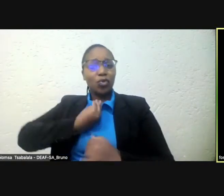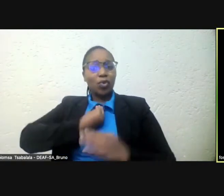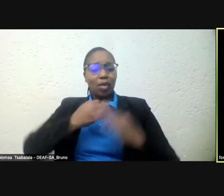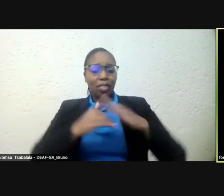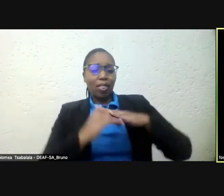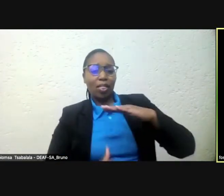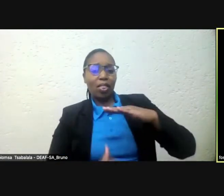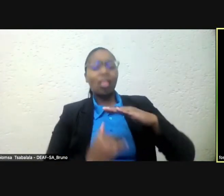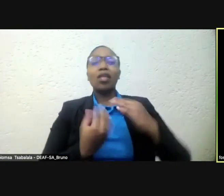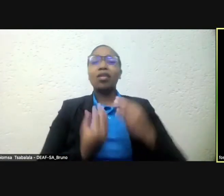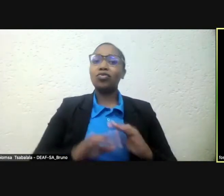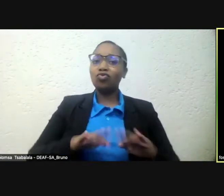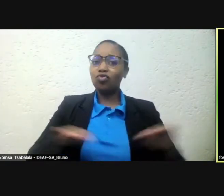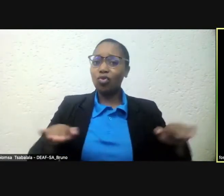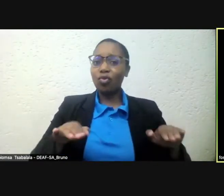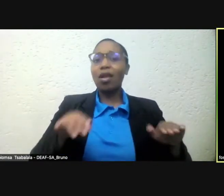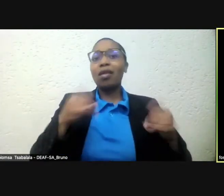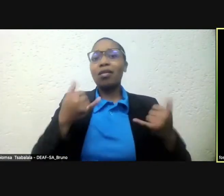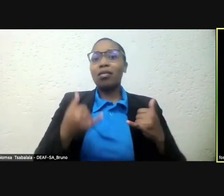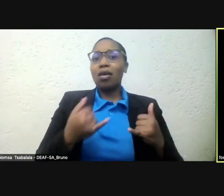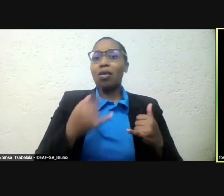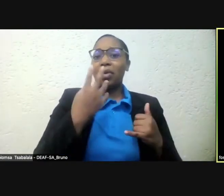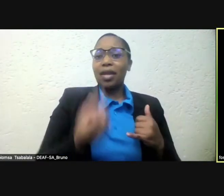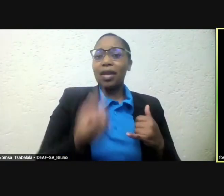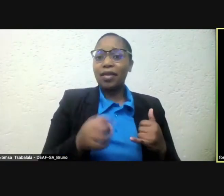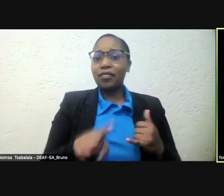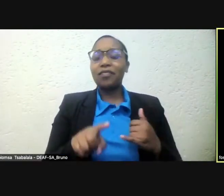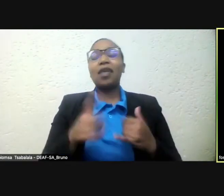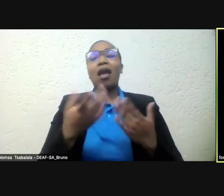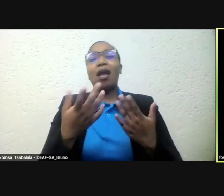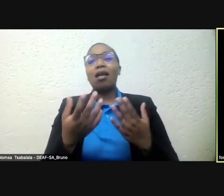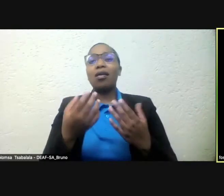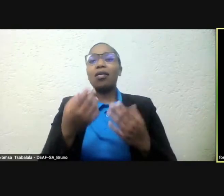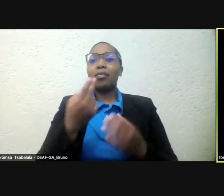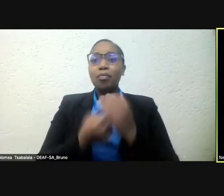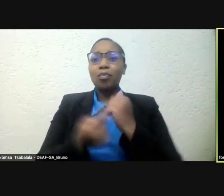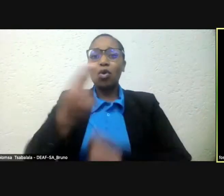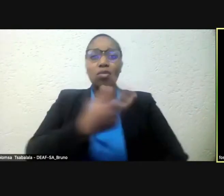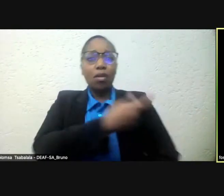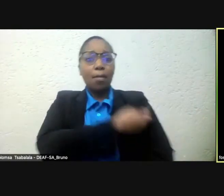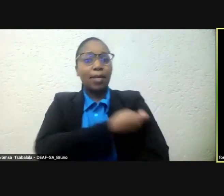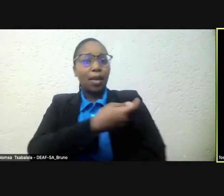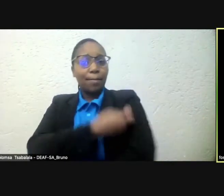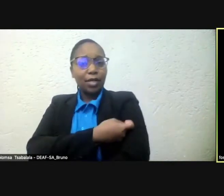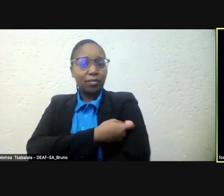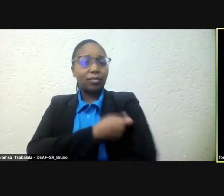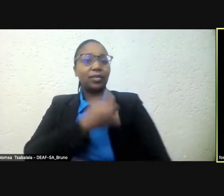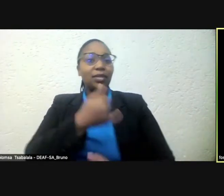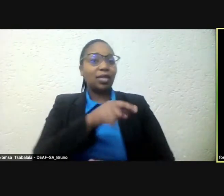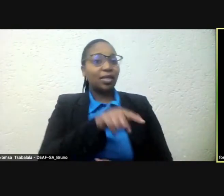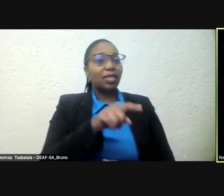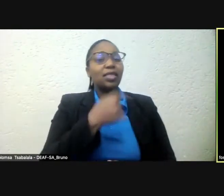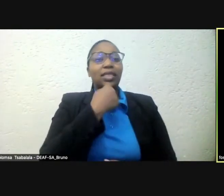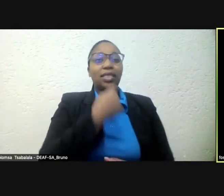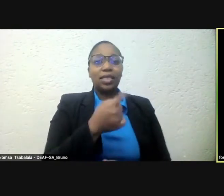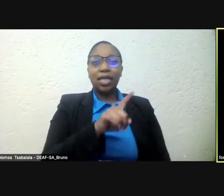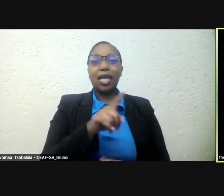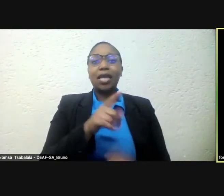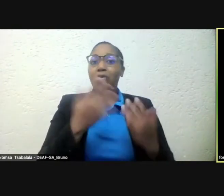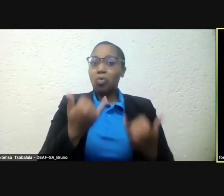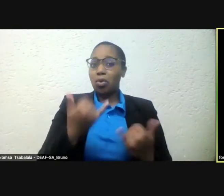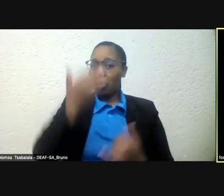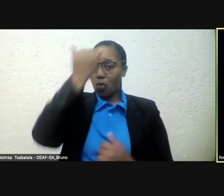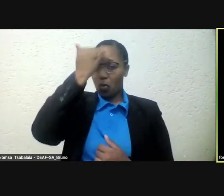the current cohort of children, both doses of vaccines? This one is simply saying, as we know that currently in the country, we only